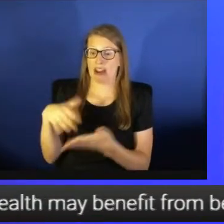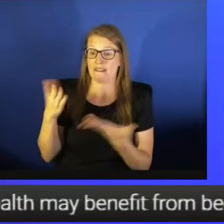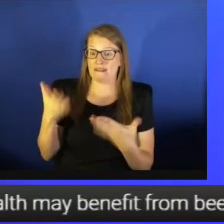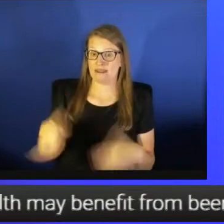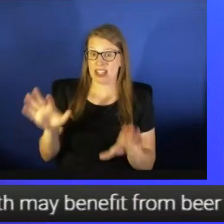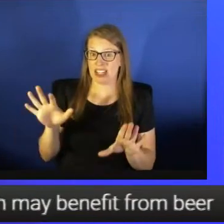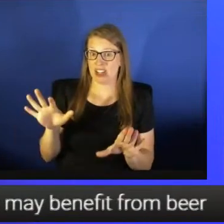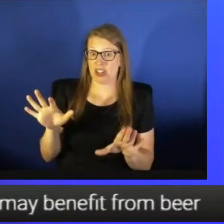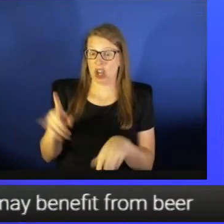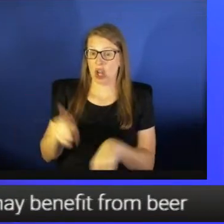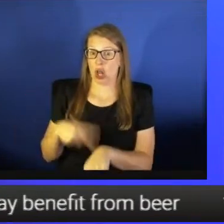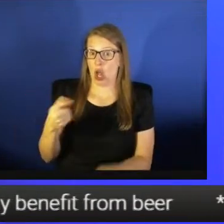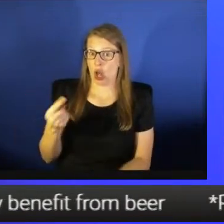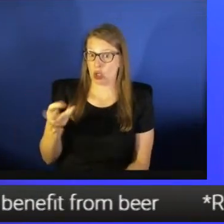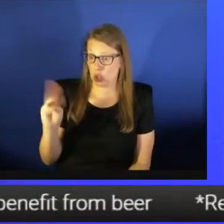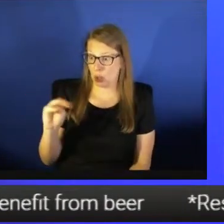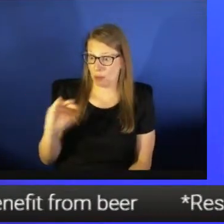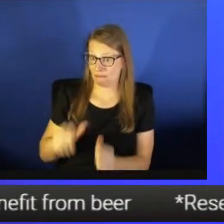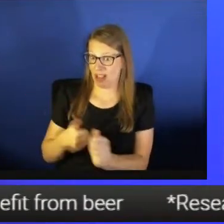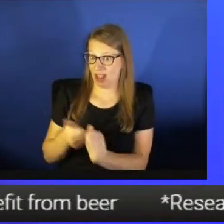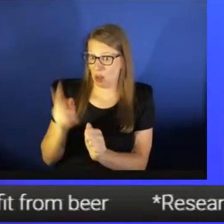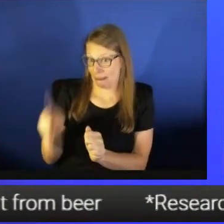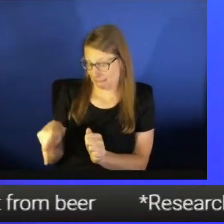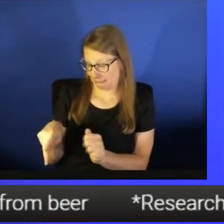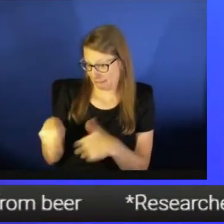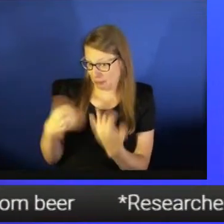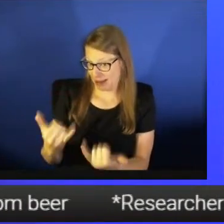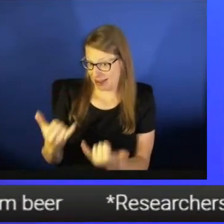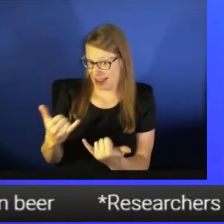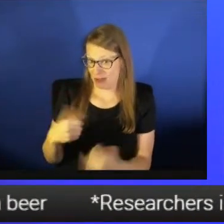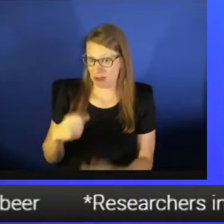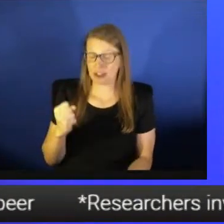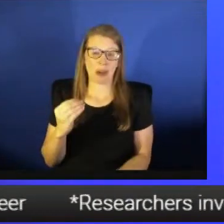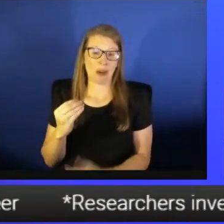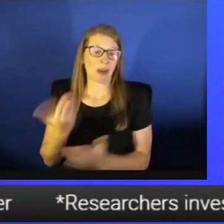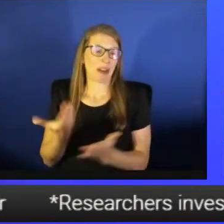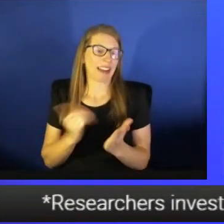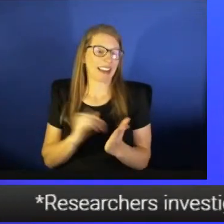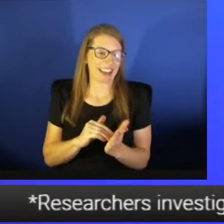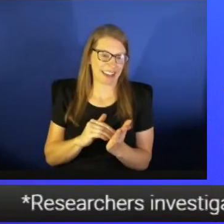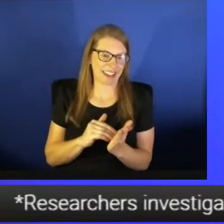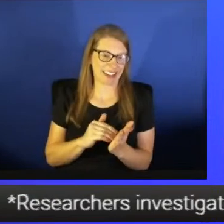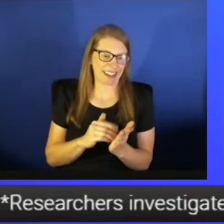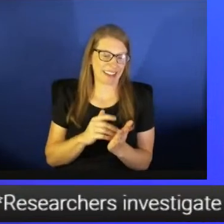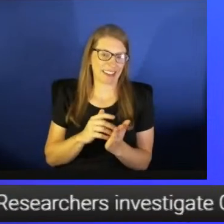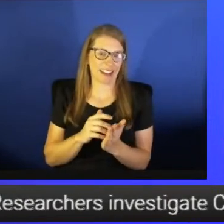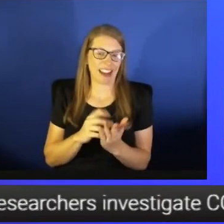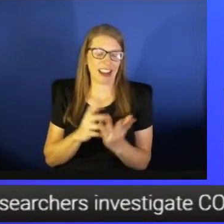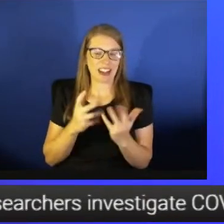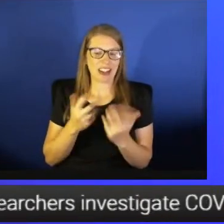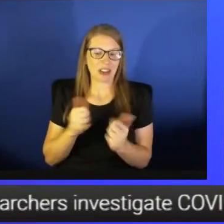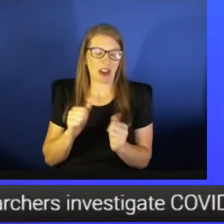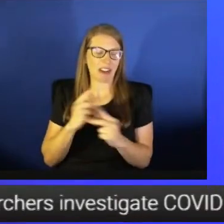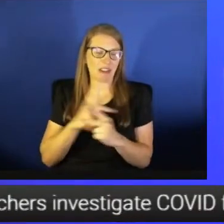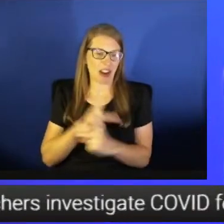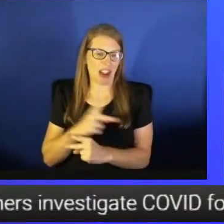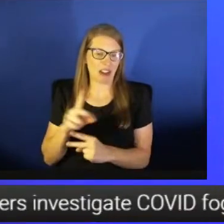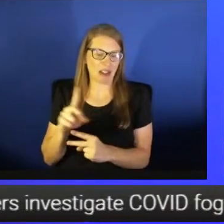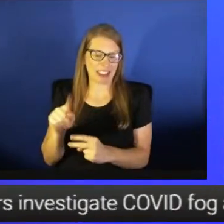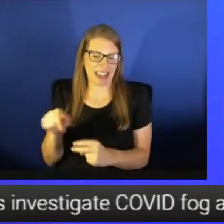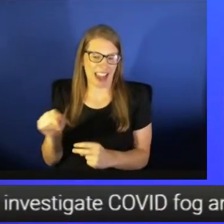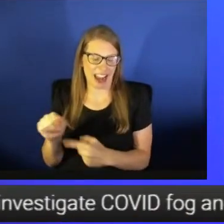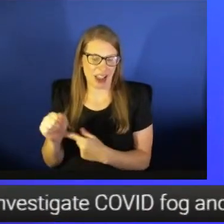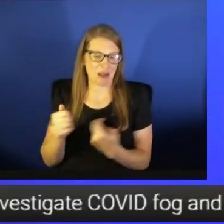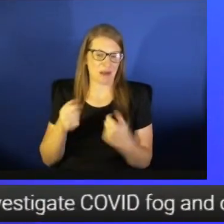long-term follow-up, and so that's again trying to fly the plane and build it at the same time, getting answers like that.